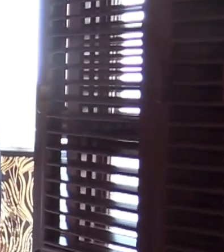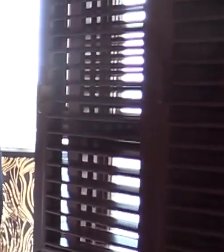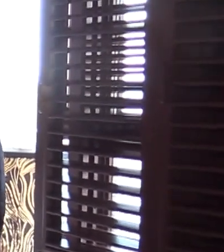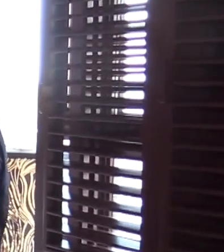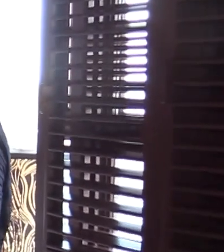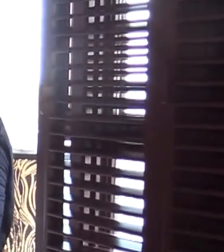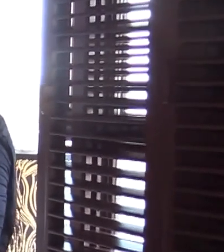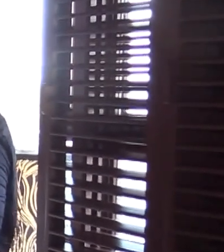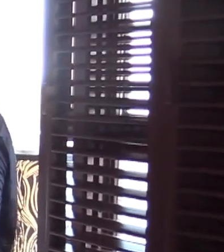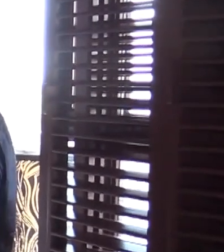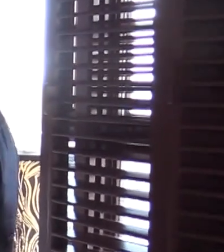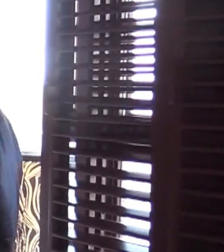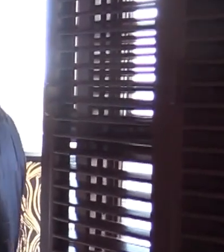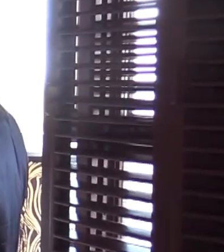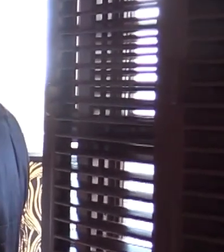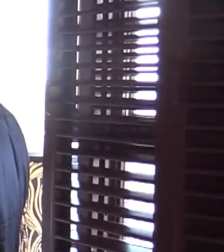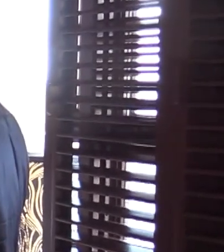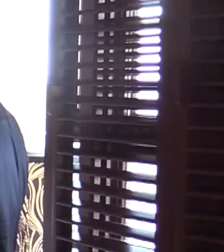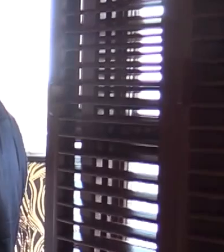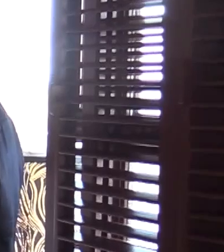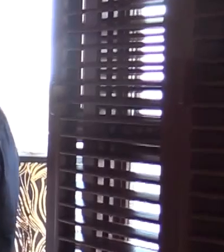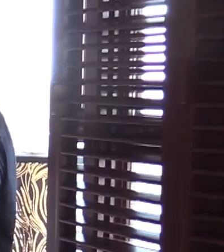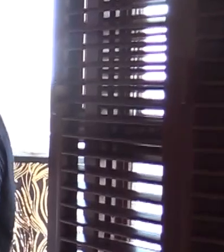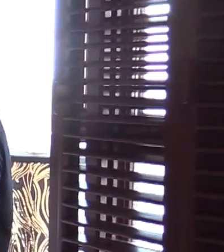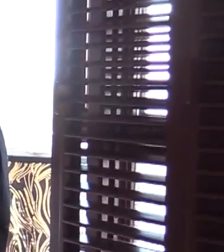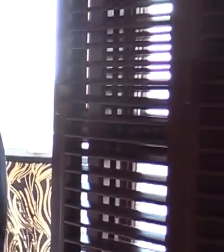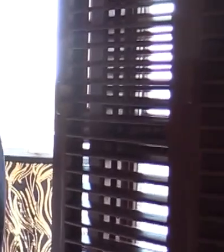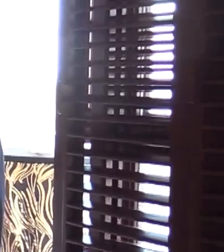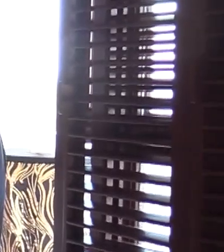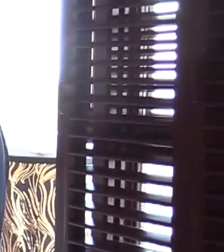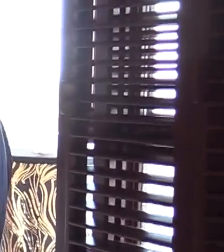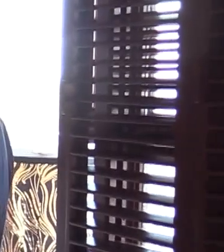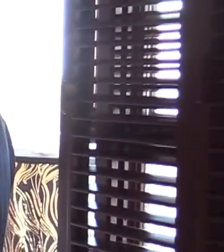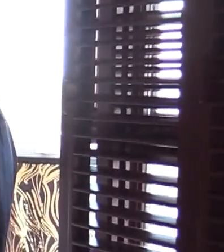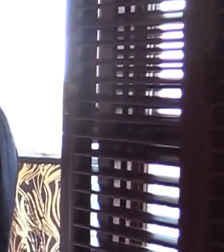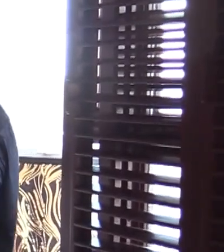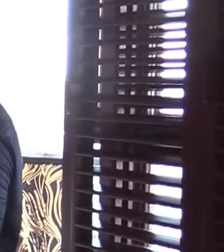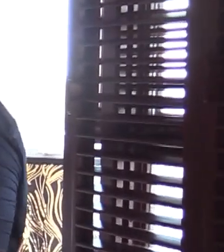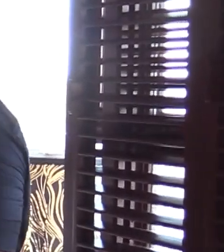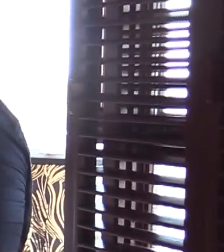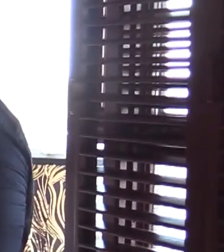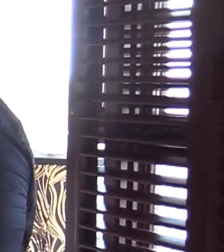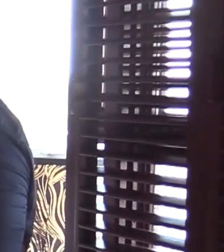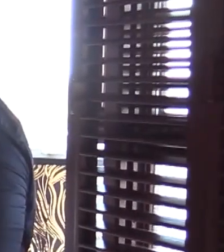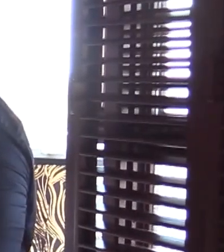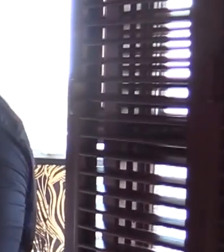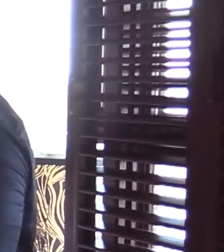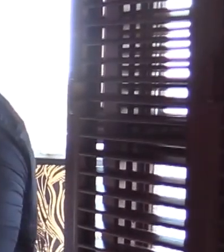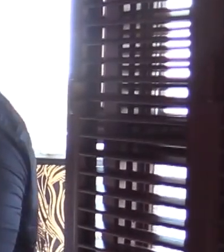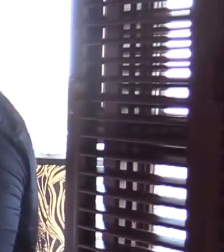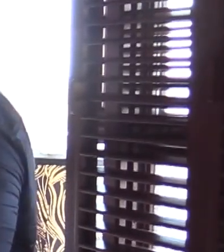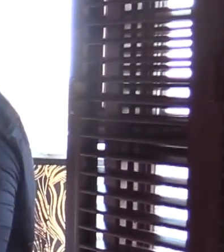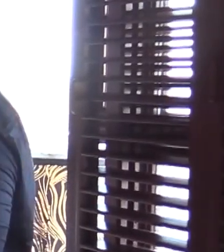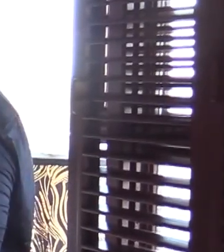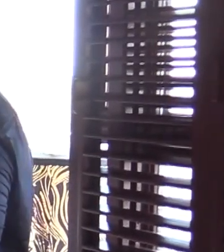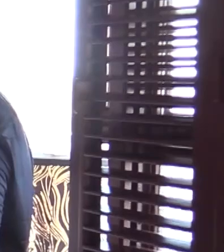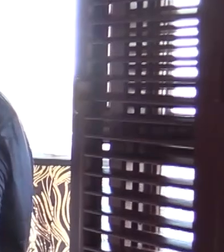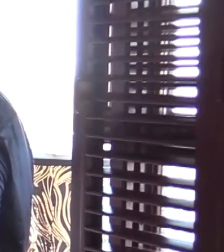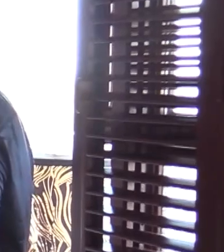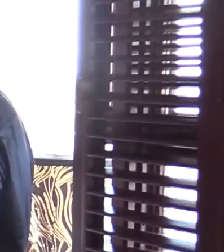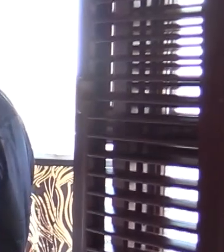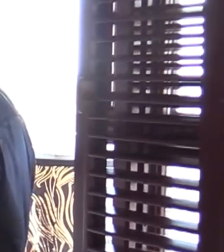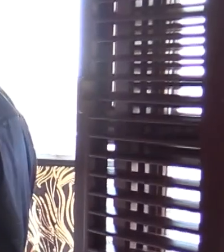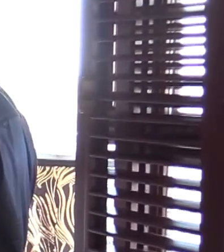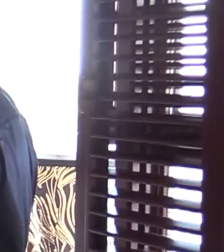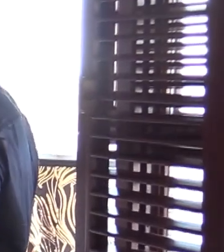in your hands. Bat in your hand, your future in your hands. Ball in your hand, your future in your